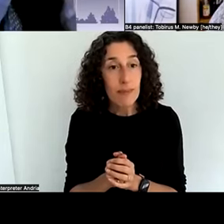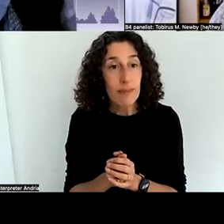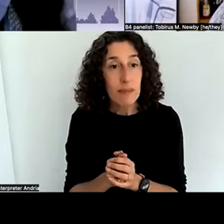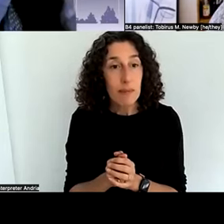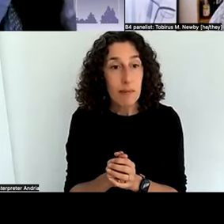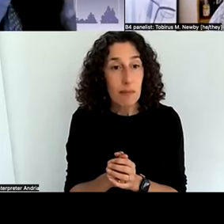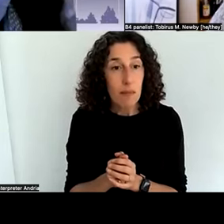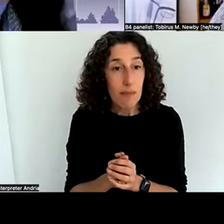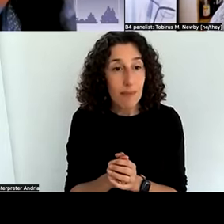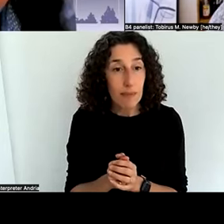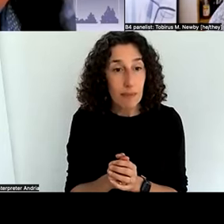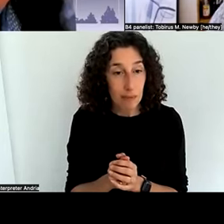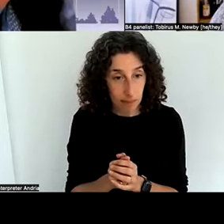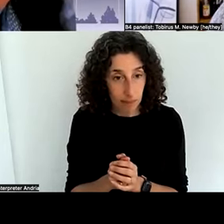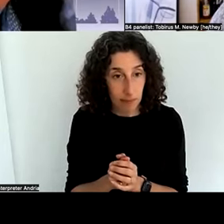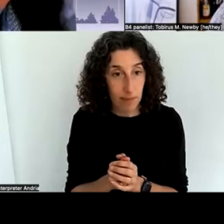I also think about